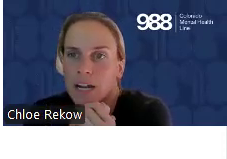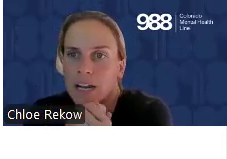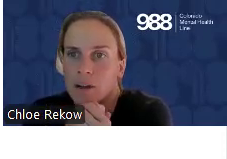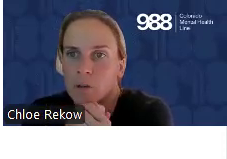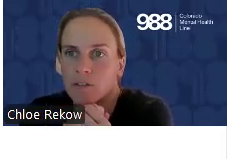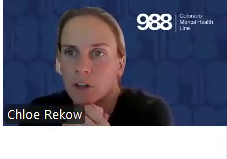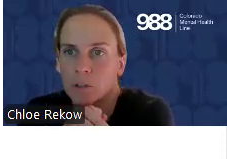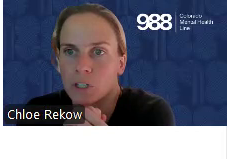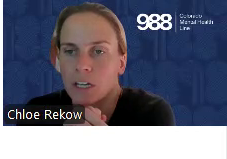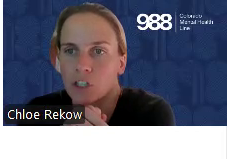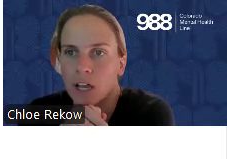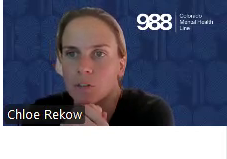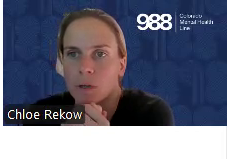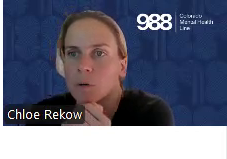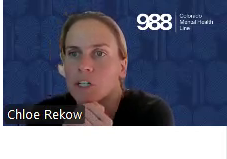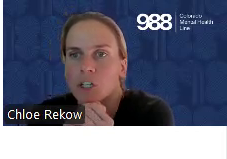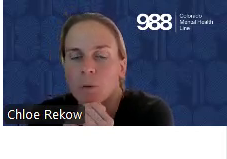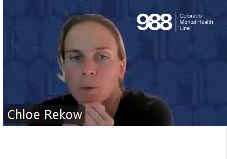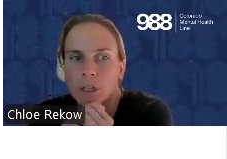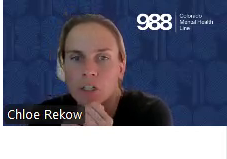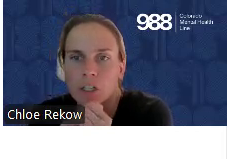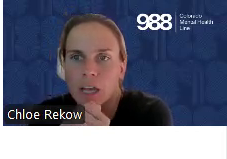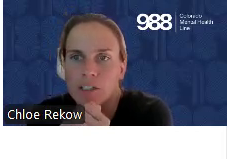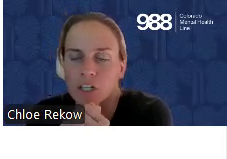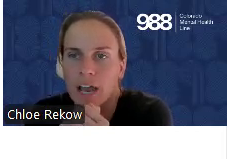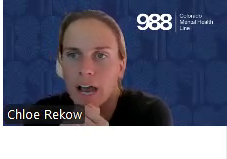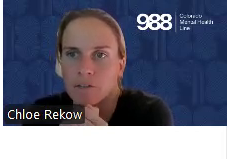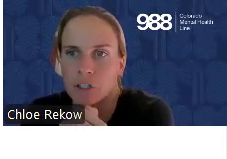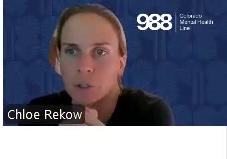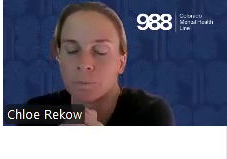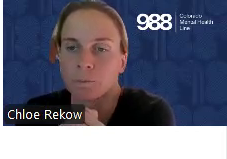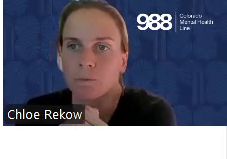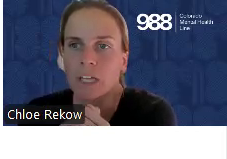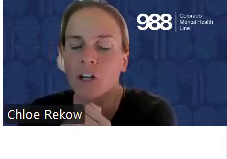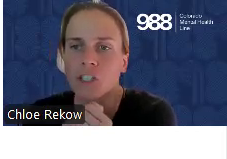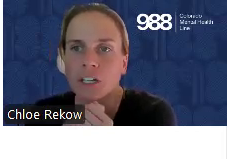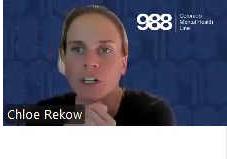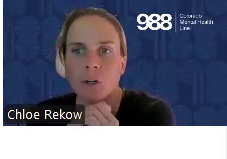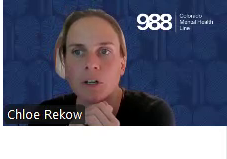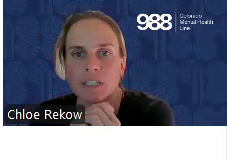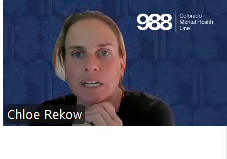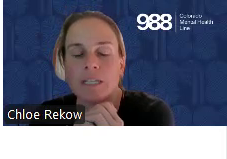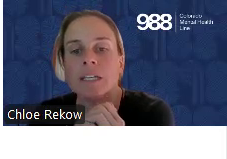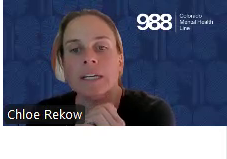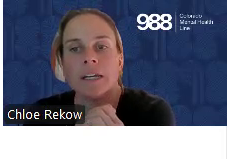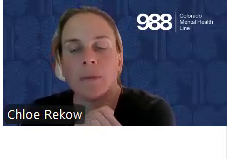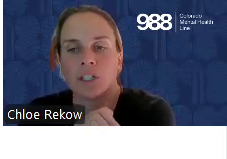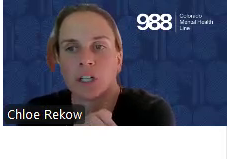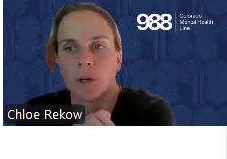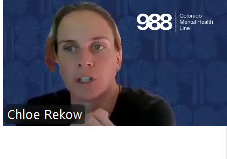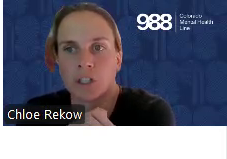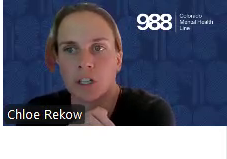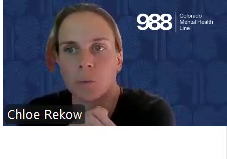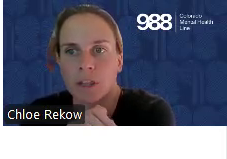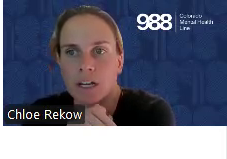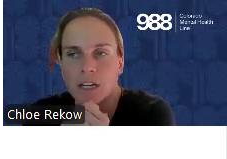Yes, 988 was available starting in July of 2022, but we really took the last year and a half to understand our community's needs, make sure